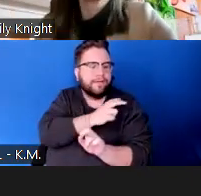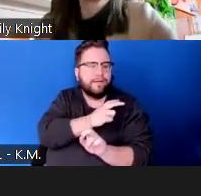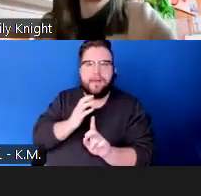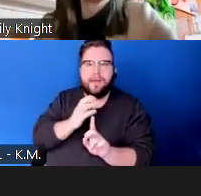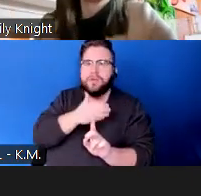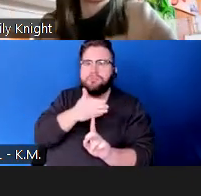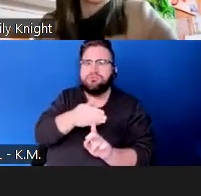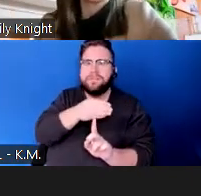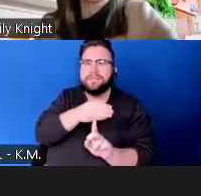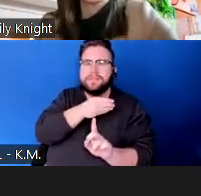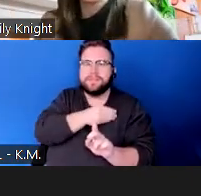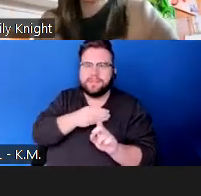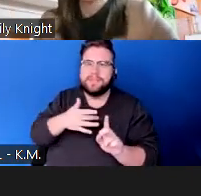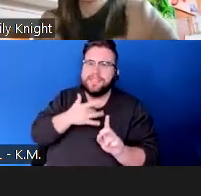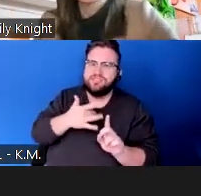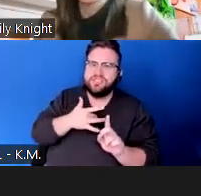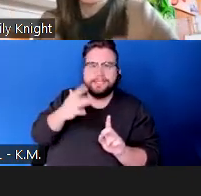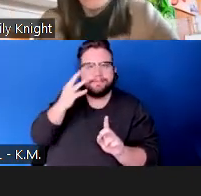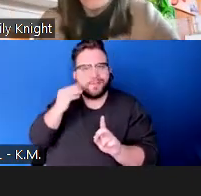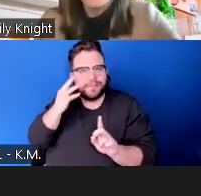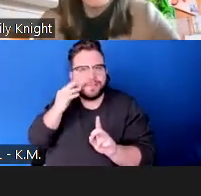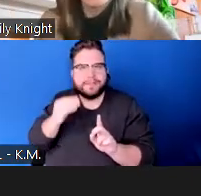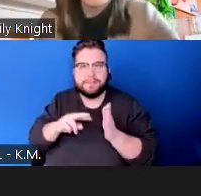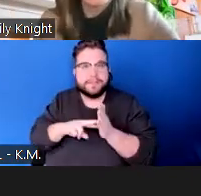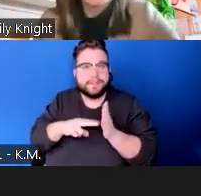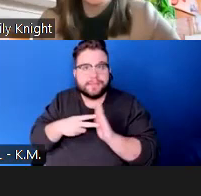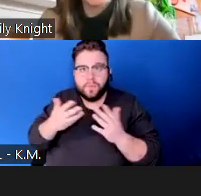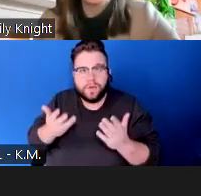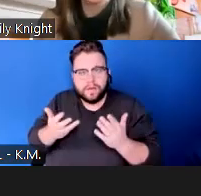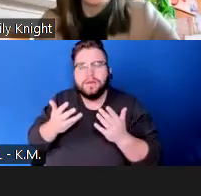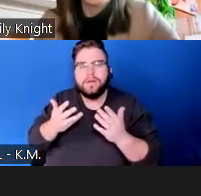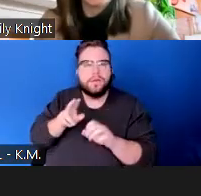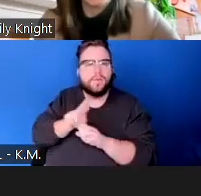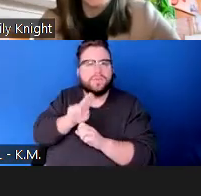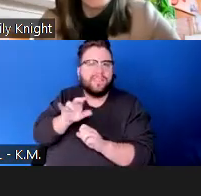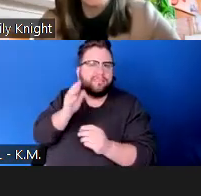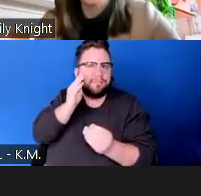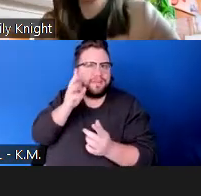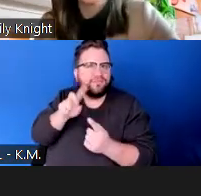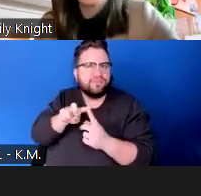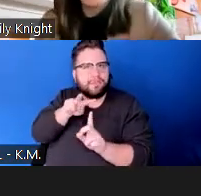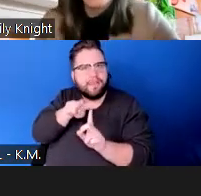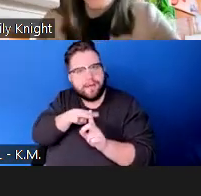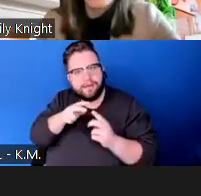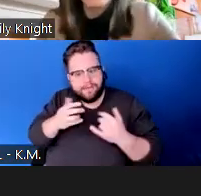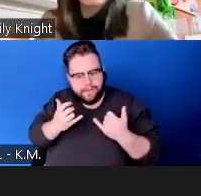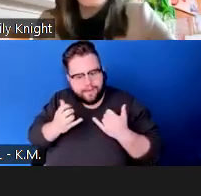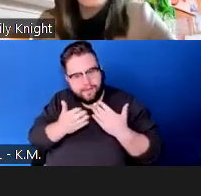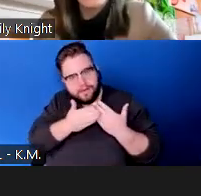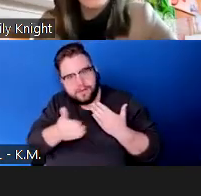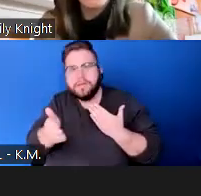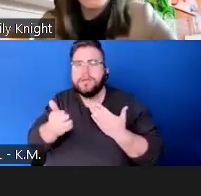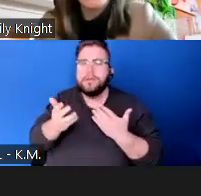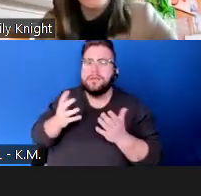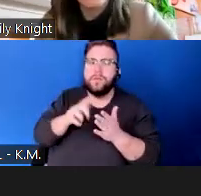context to decide what sensory inputs do we need to pay attention to, and to help us anticipate what